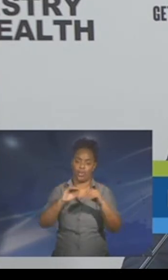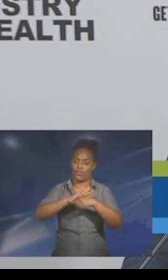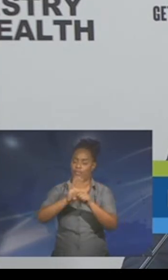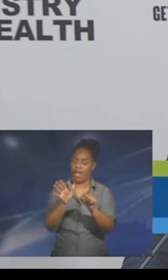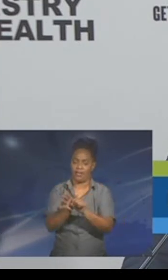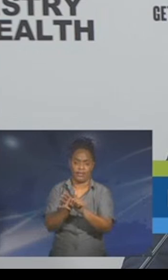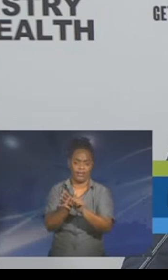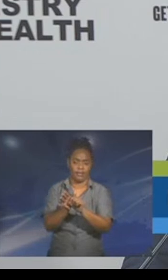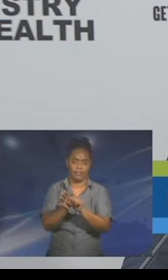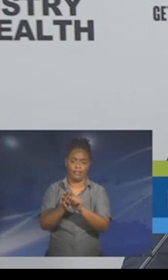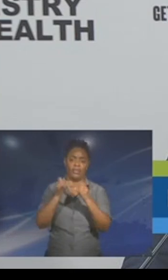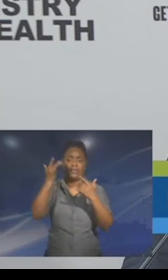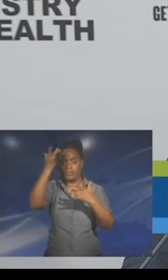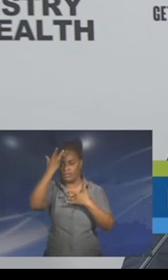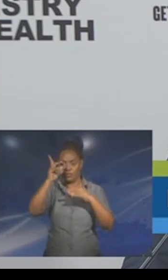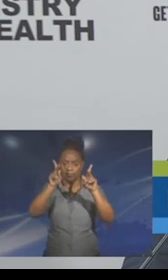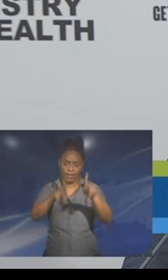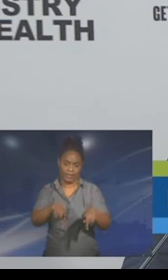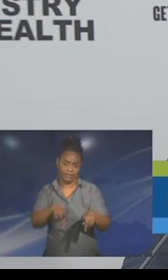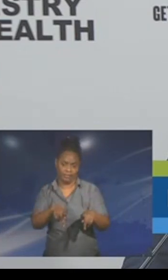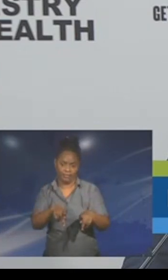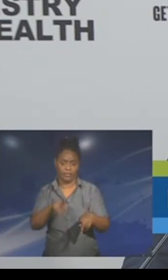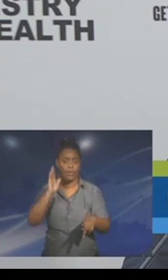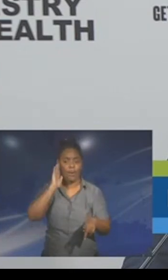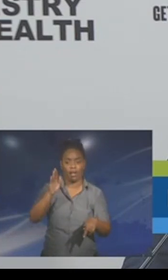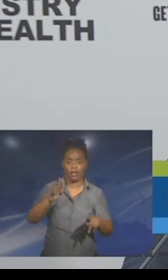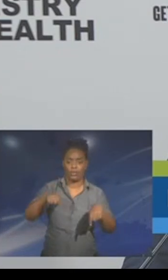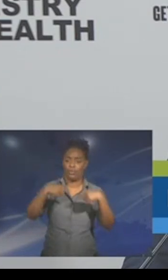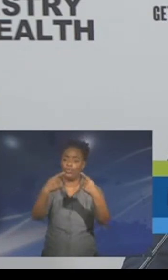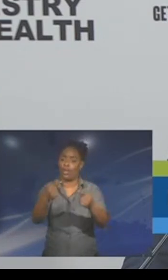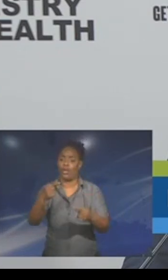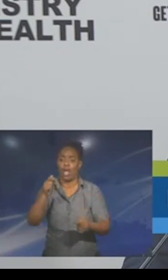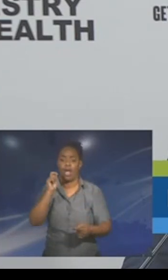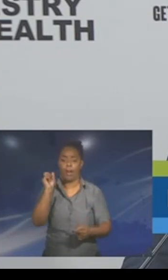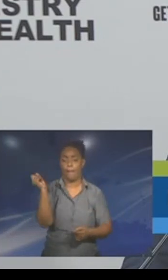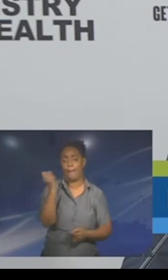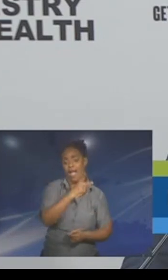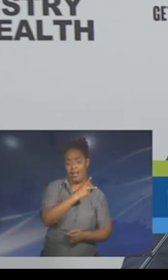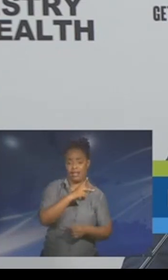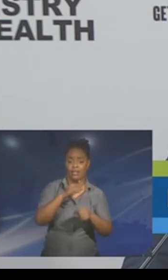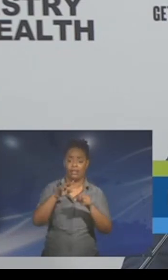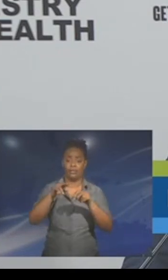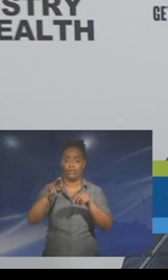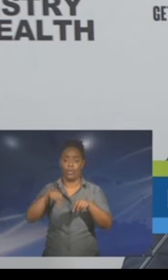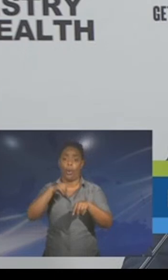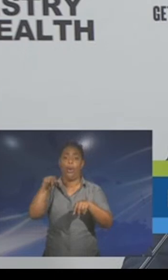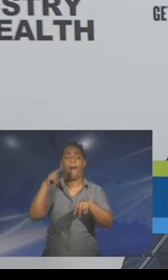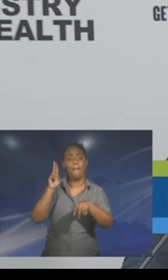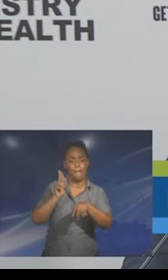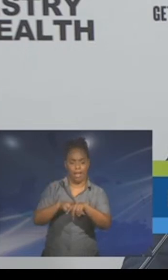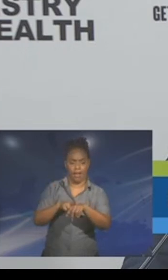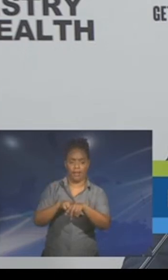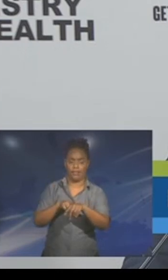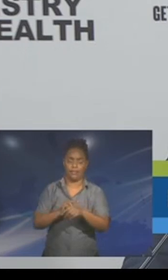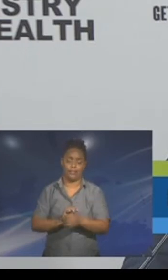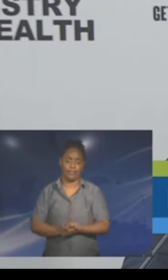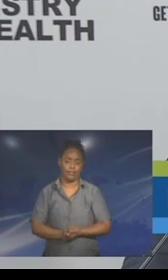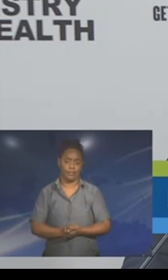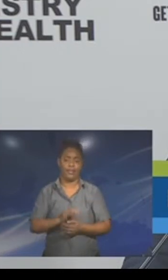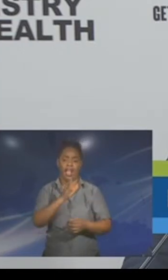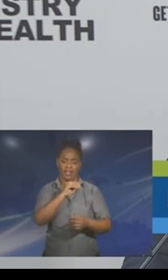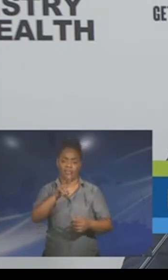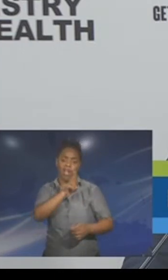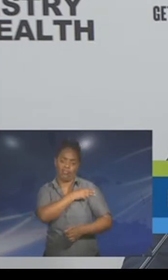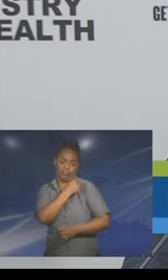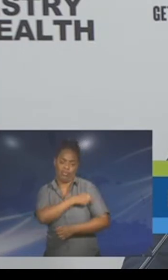and that will be returned for the general use of the Northwest Regional Health Authority and take some pressure off of Port of